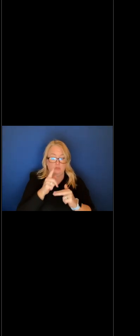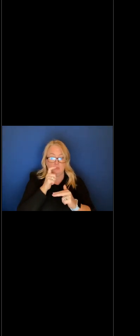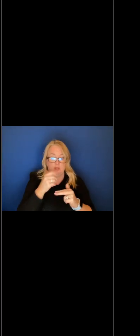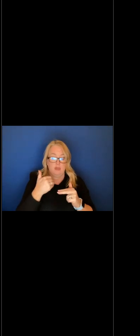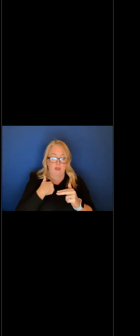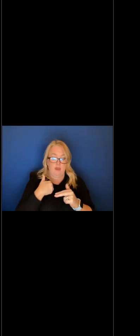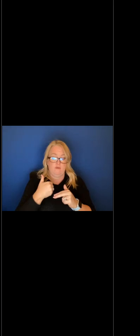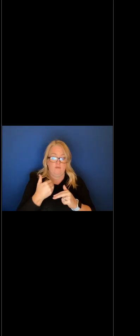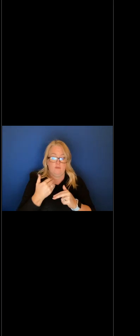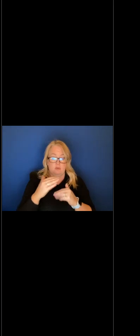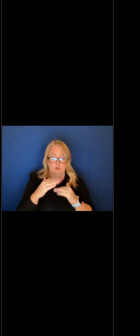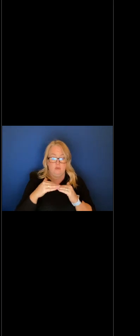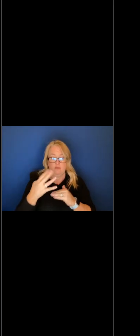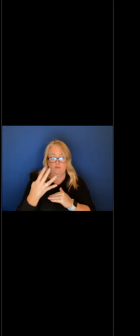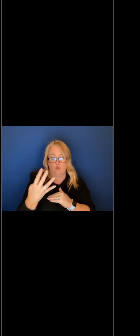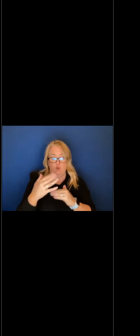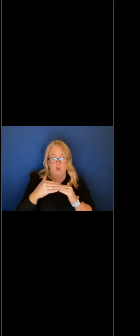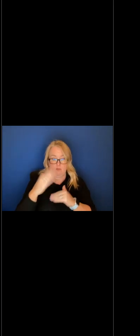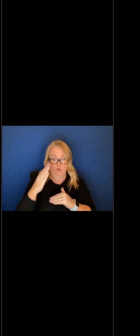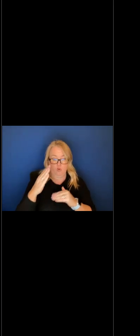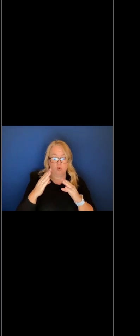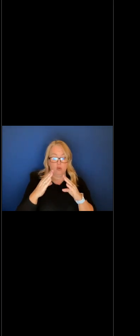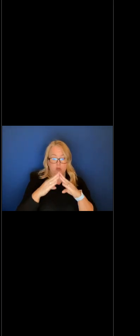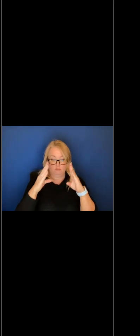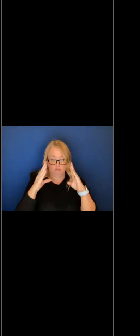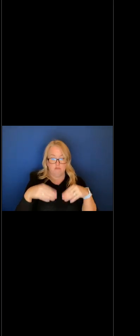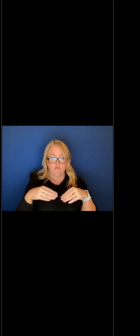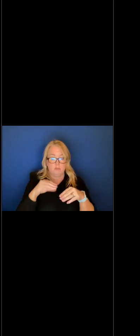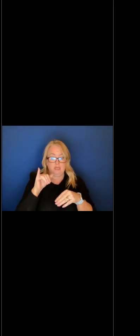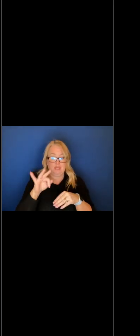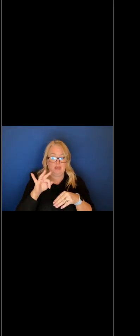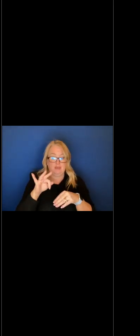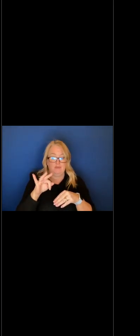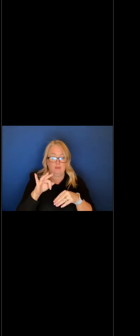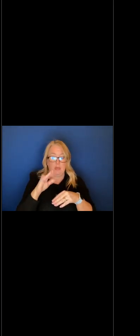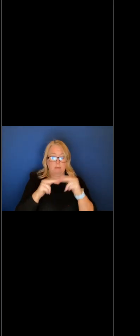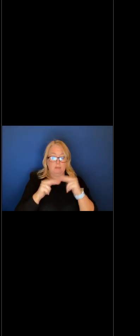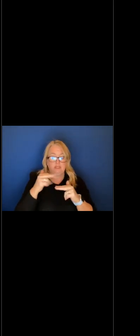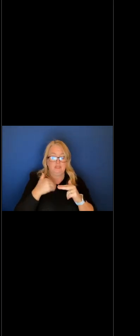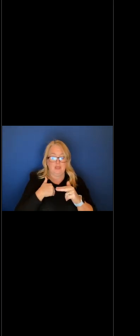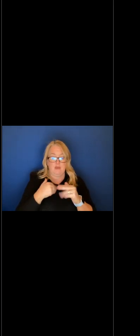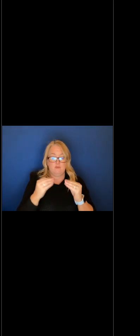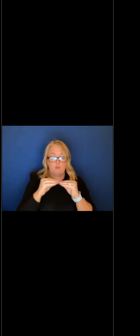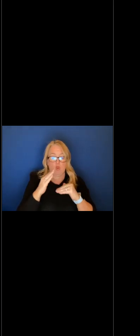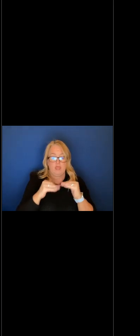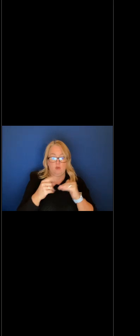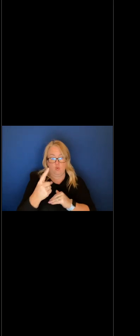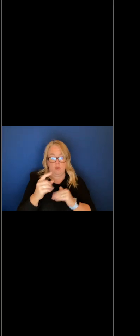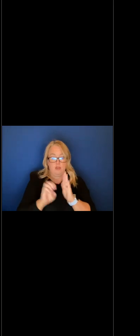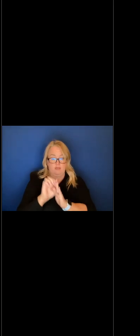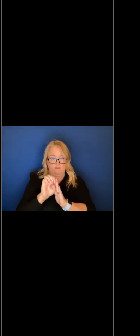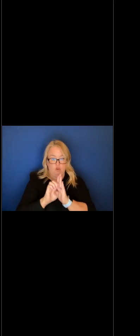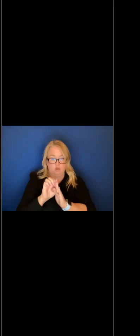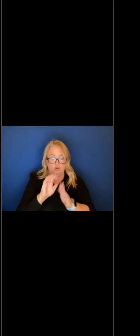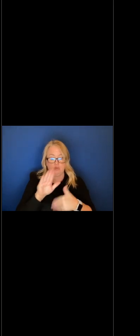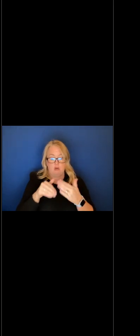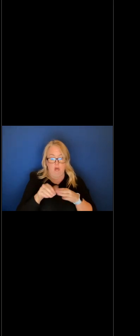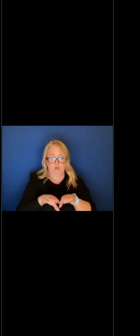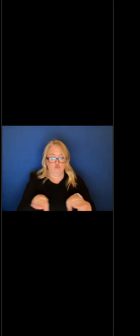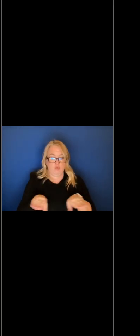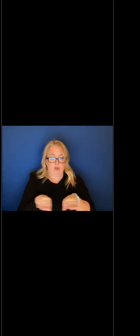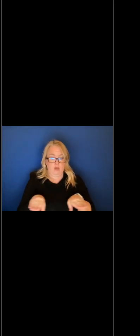4 or more dwelling units if the buildings have 1 or more elevators, and all ground floor units in